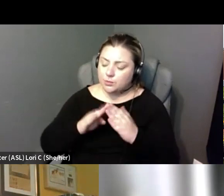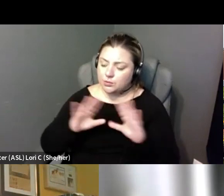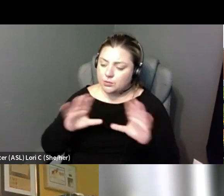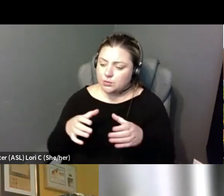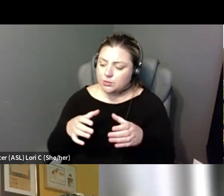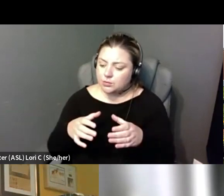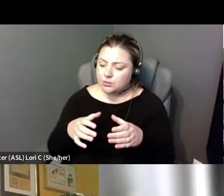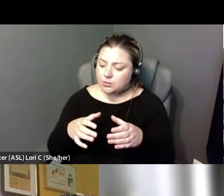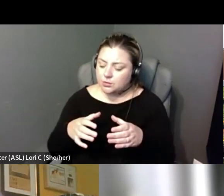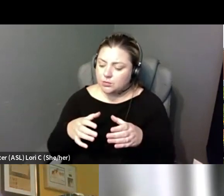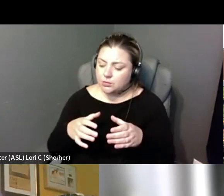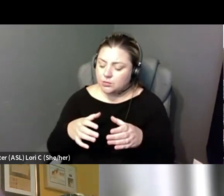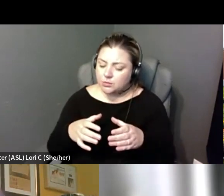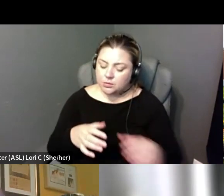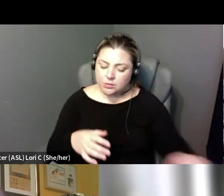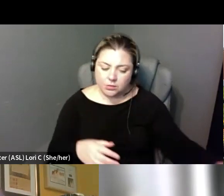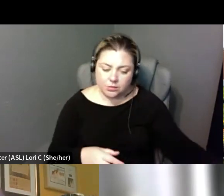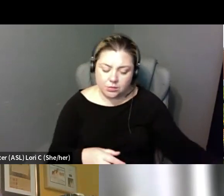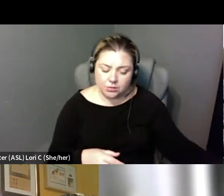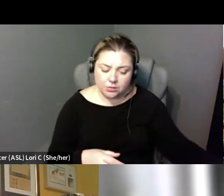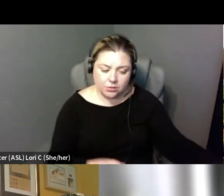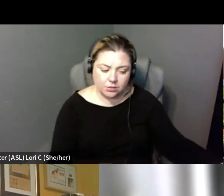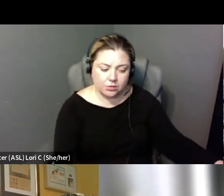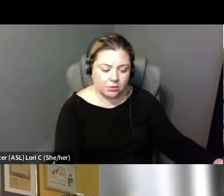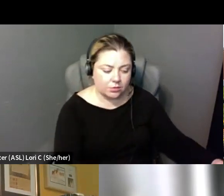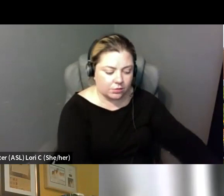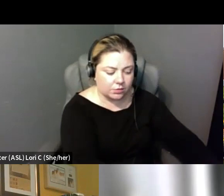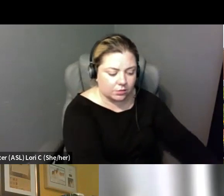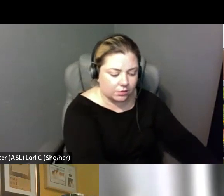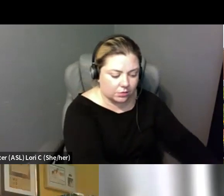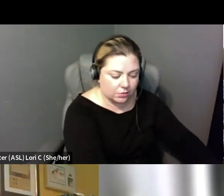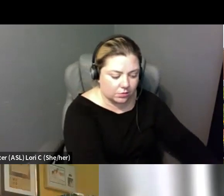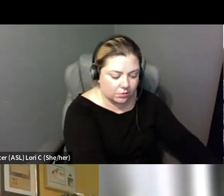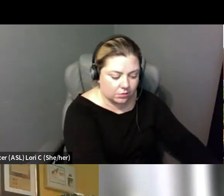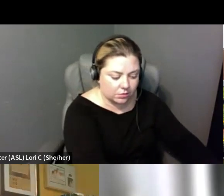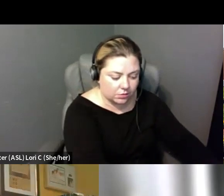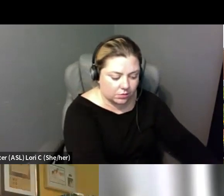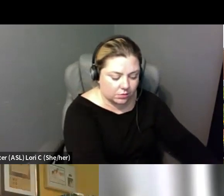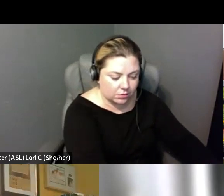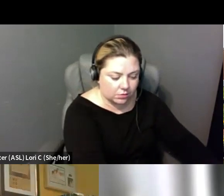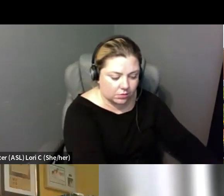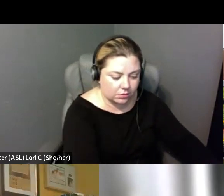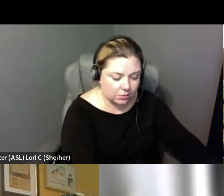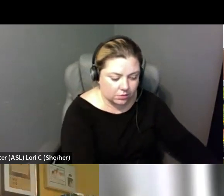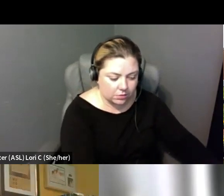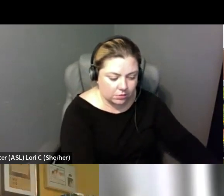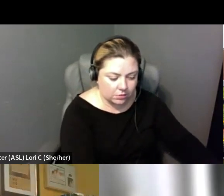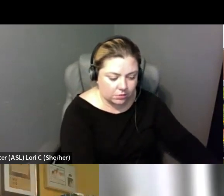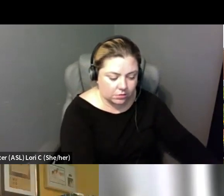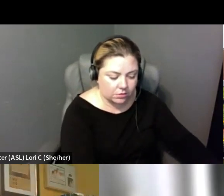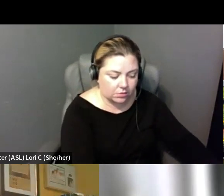The resiliency isn't really it's not that one population is resilient and another isn't. There's system level barriers that